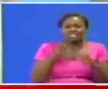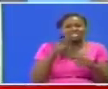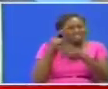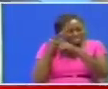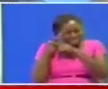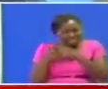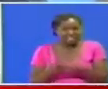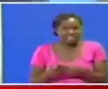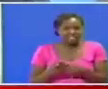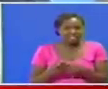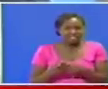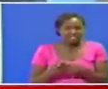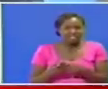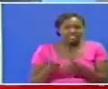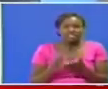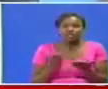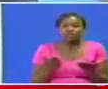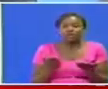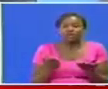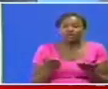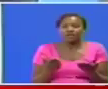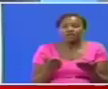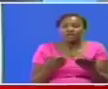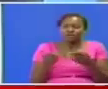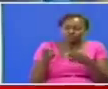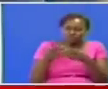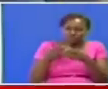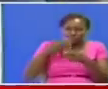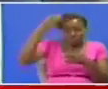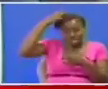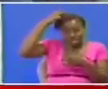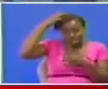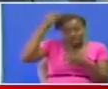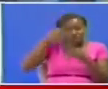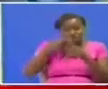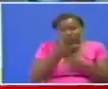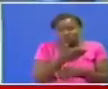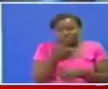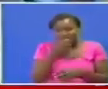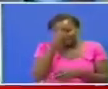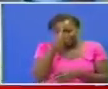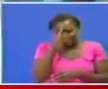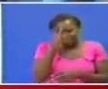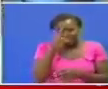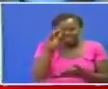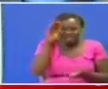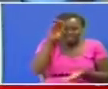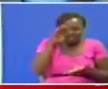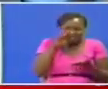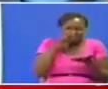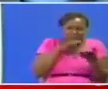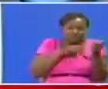old lady was killed somewhere near Lamu. And since then, we have seen a serious decline of